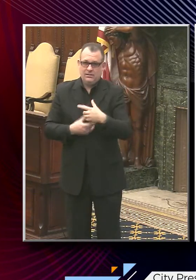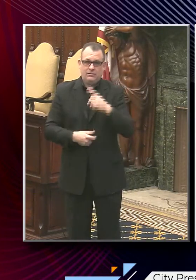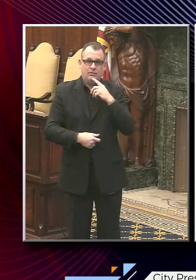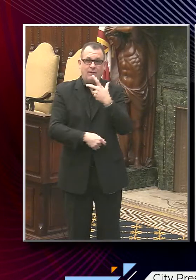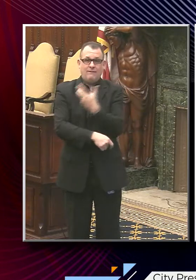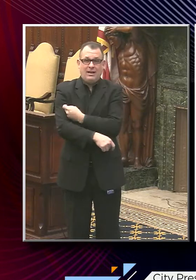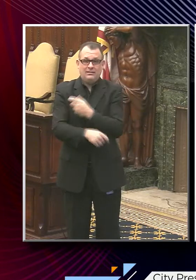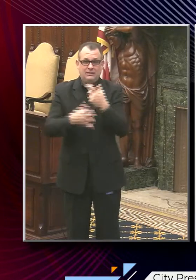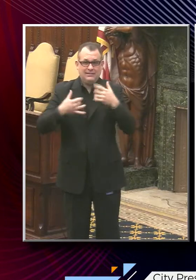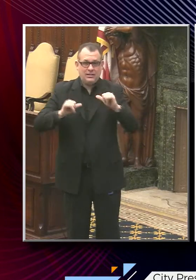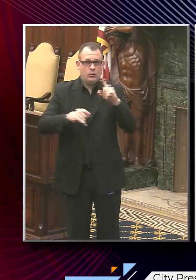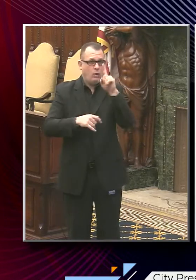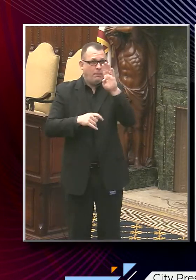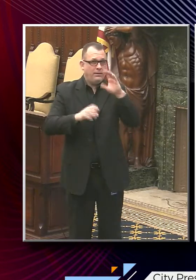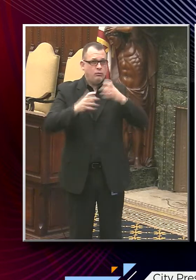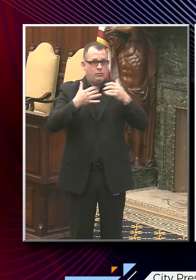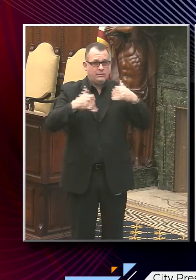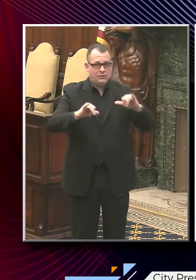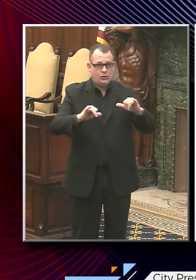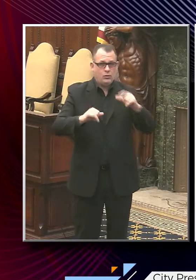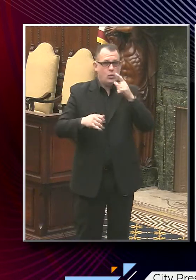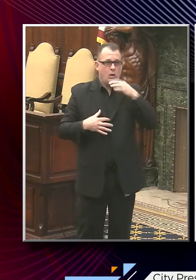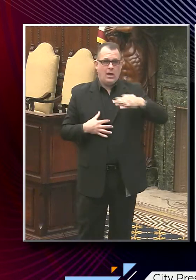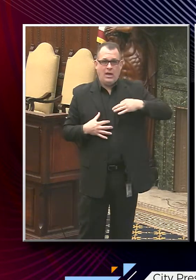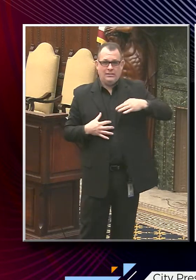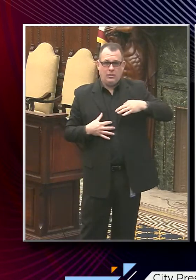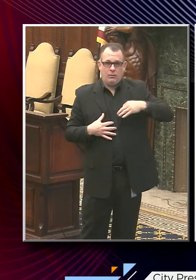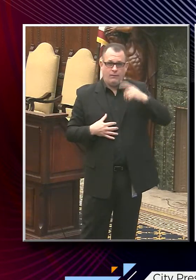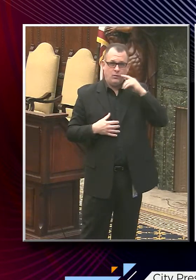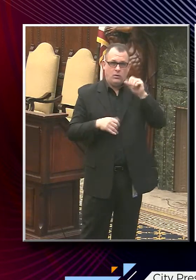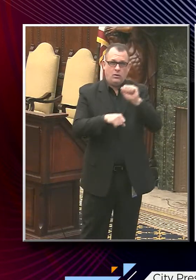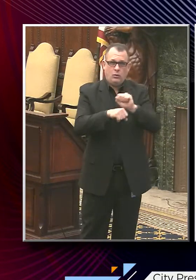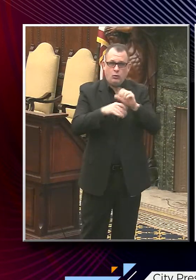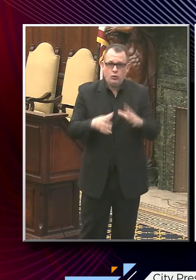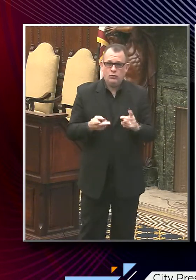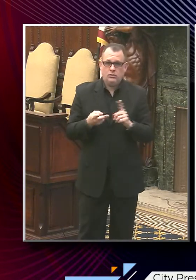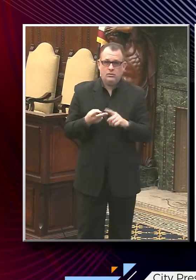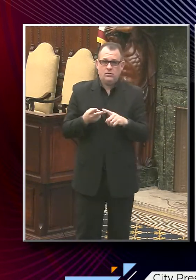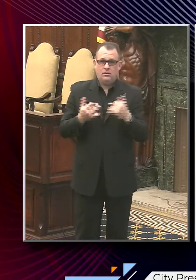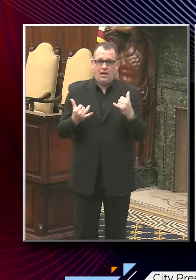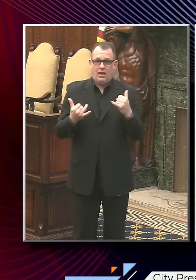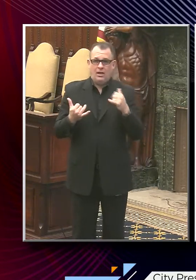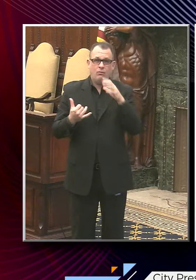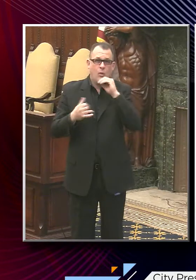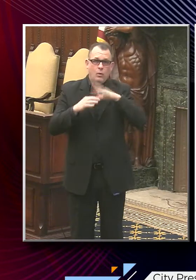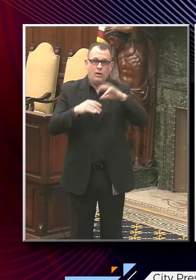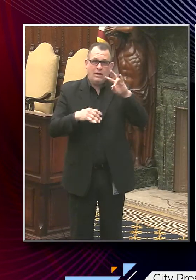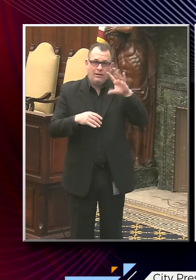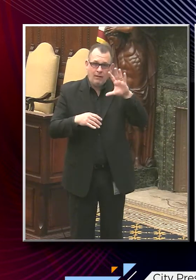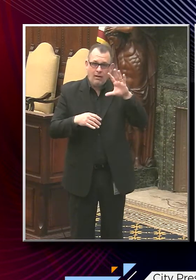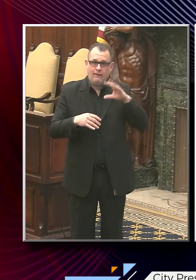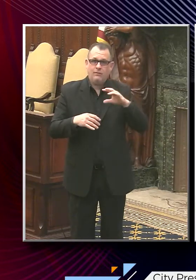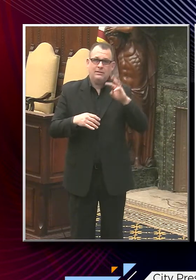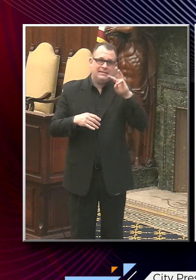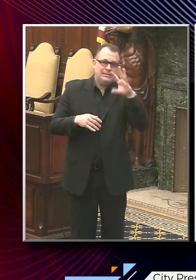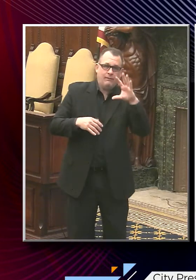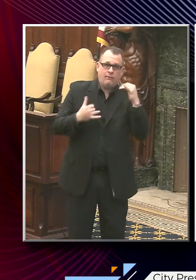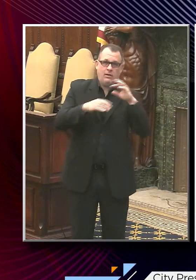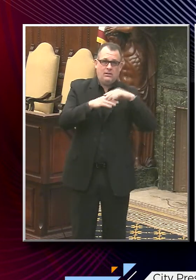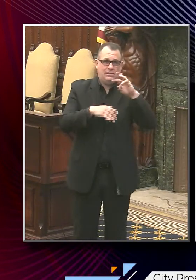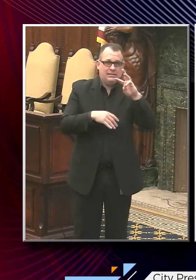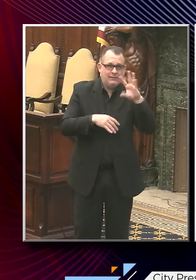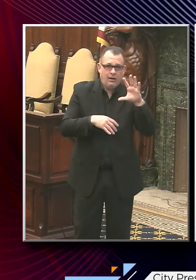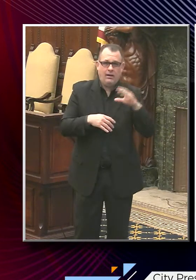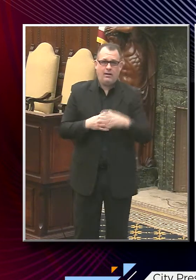1B. Means the people who are eligible are frontline essential workers. Now people over the age of 65, we added 65 last